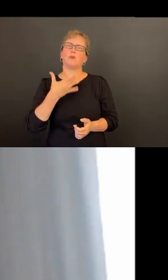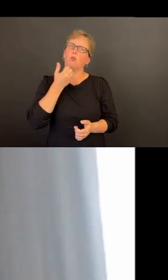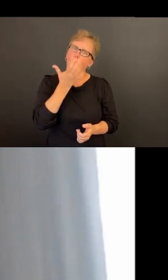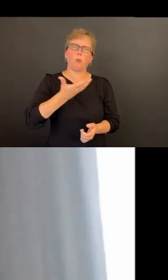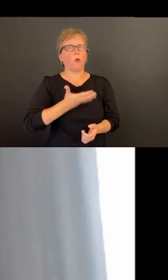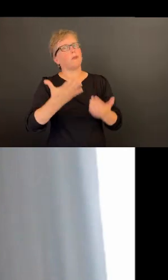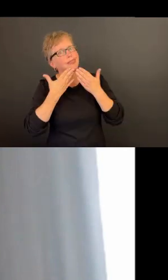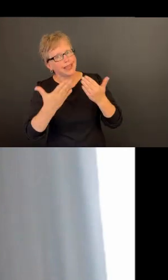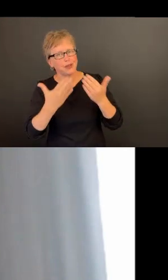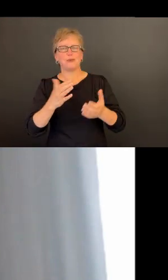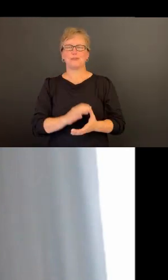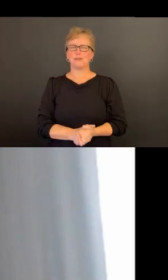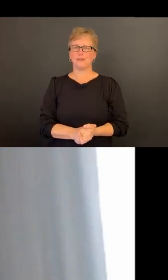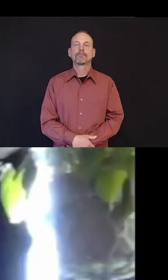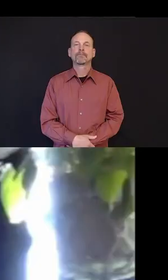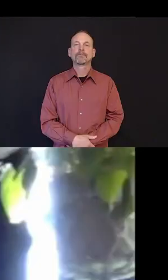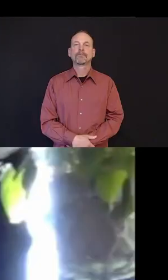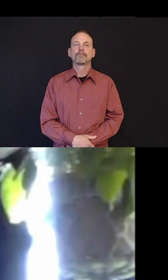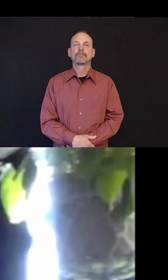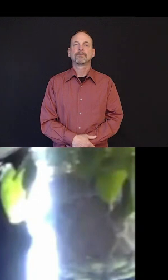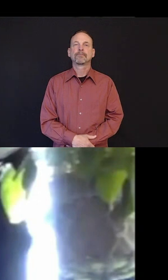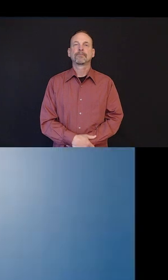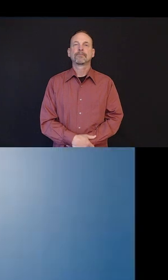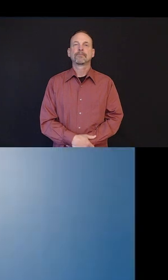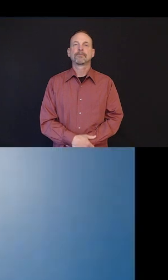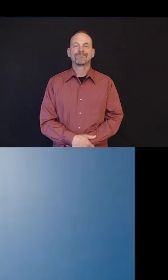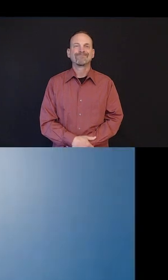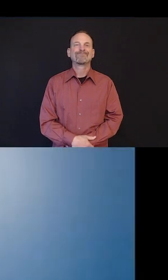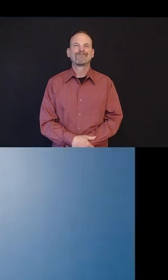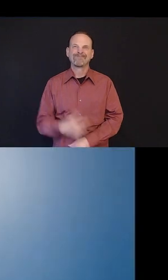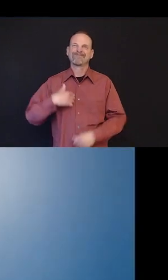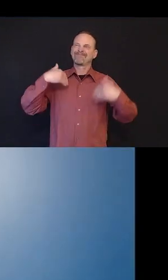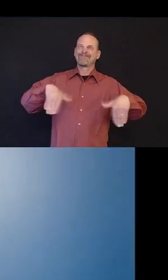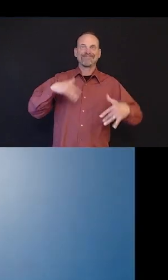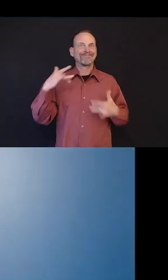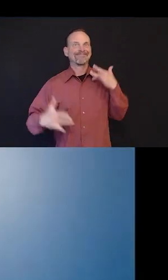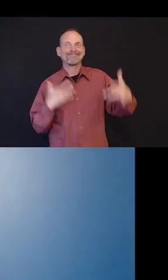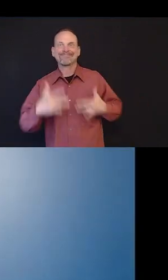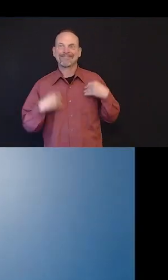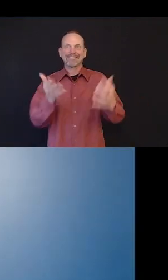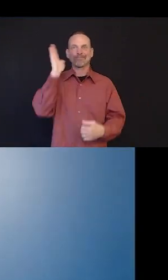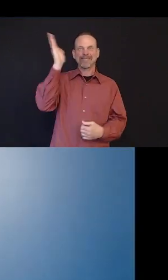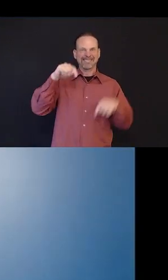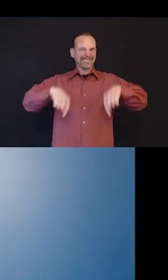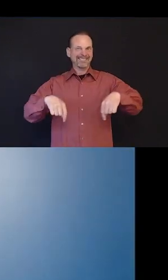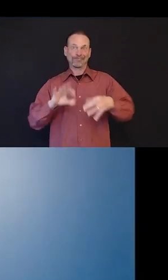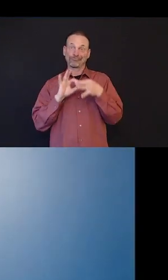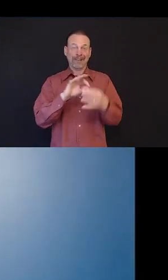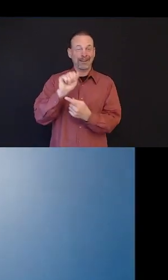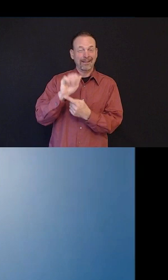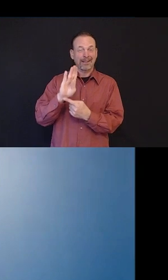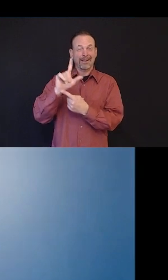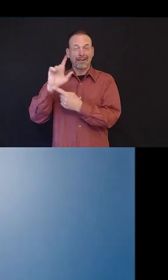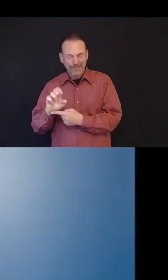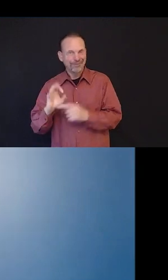into the details of ABLE. Thank you, Angel. Thank you, Bonnie. And thank you, Angel, for the warm introduction. And I'm really